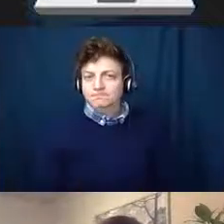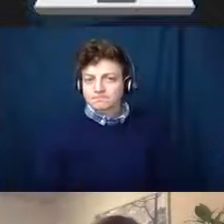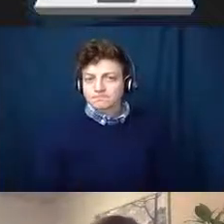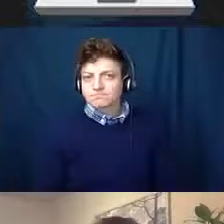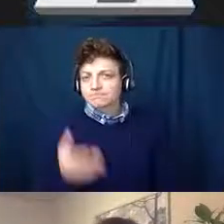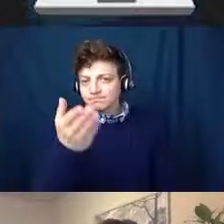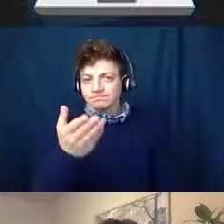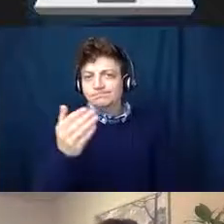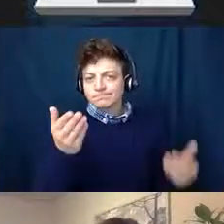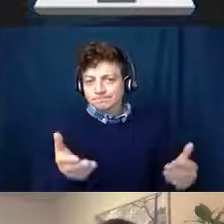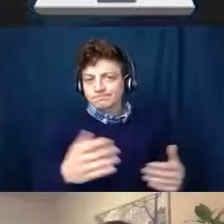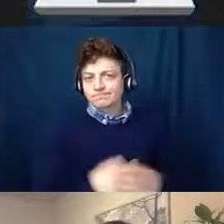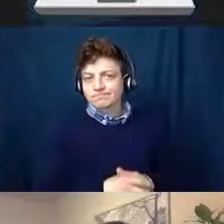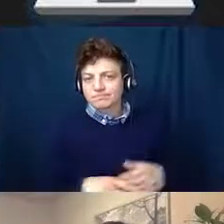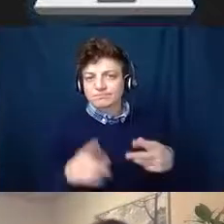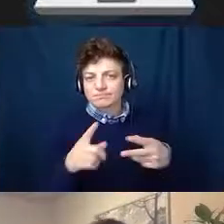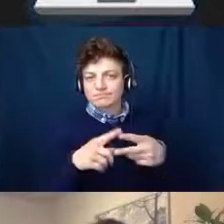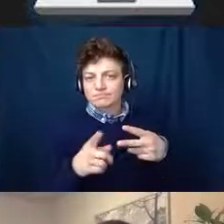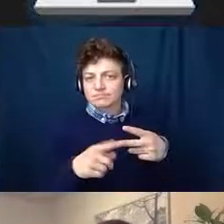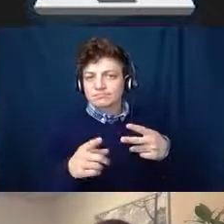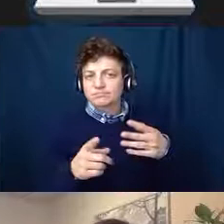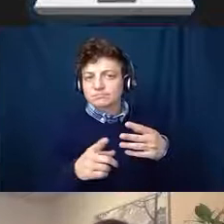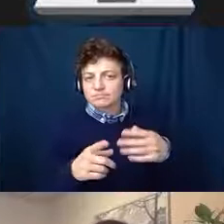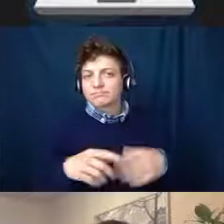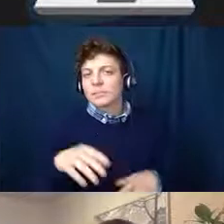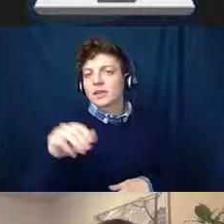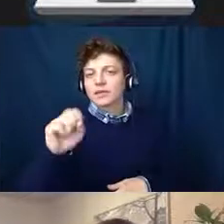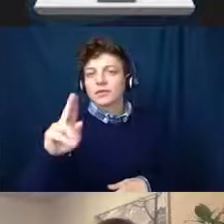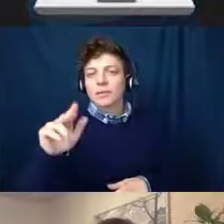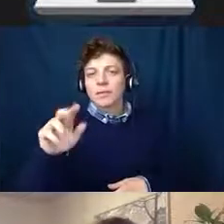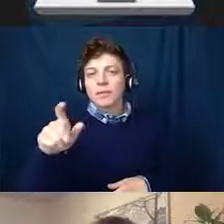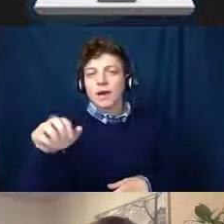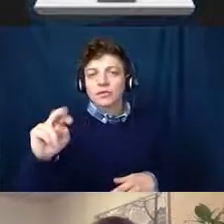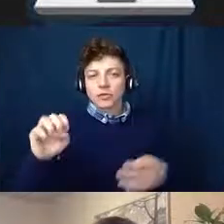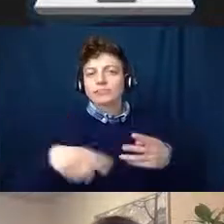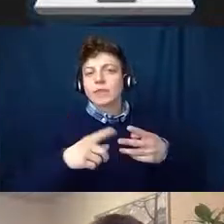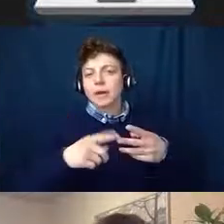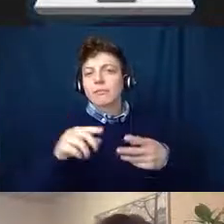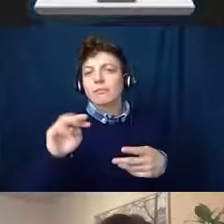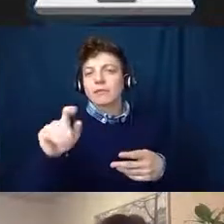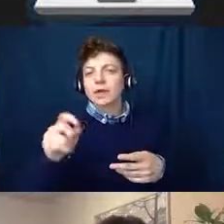Suboxone or buprenorphine or methadone. We know these work really well for some people and reduce overdose deaths.